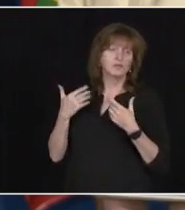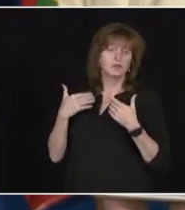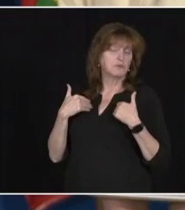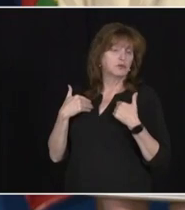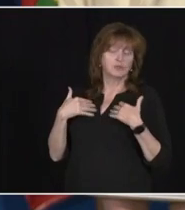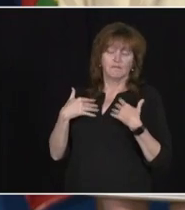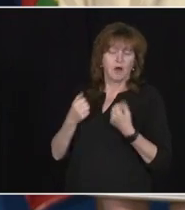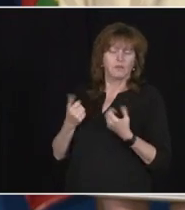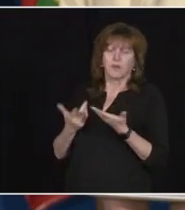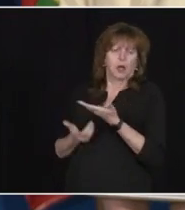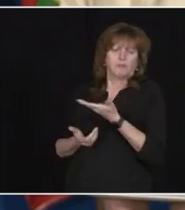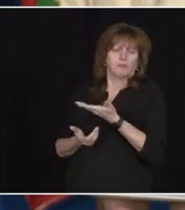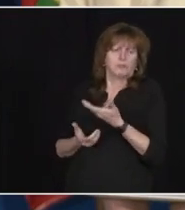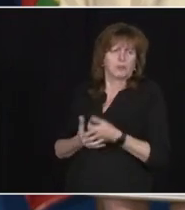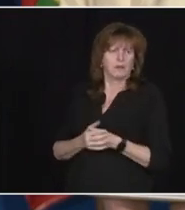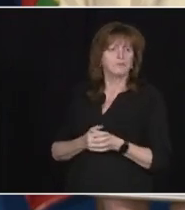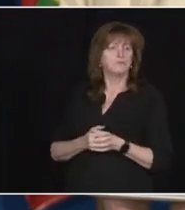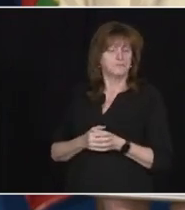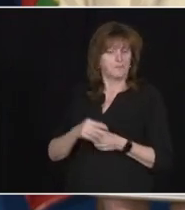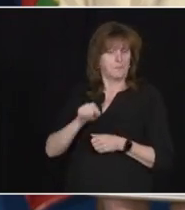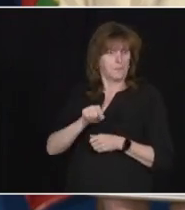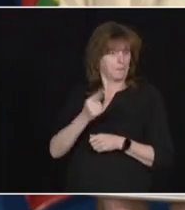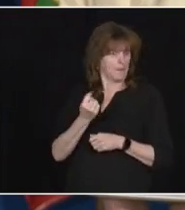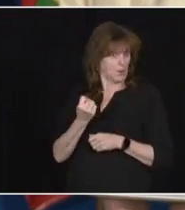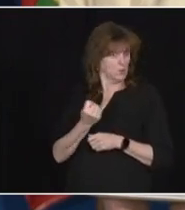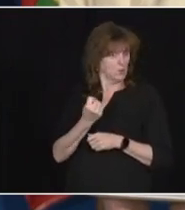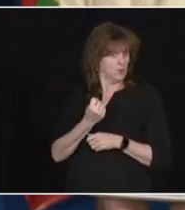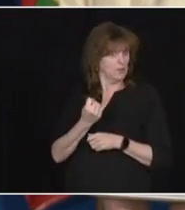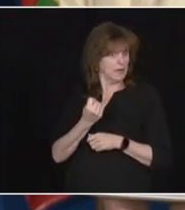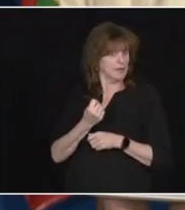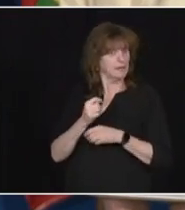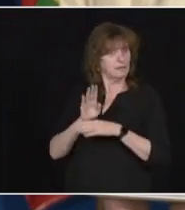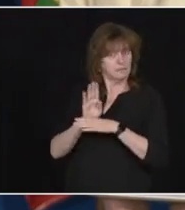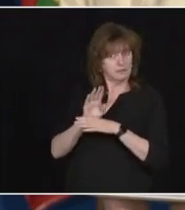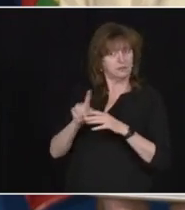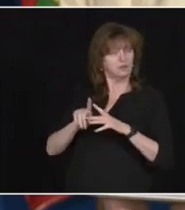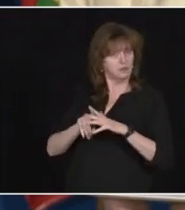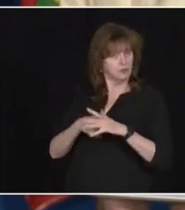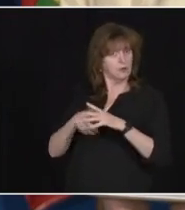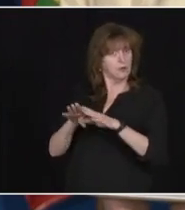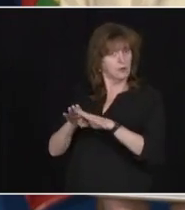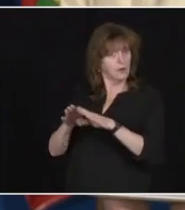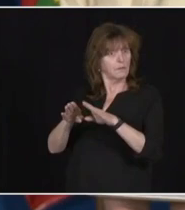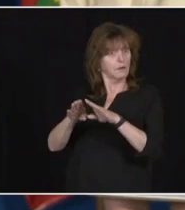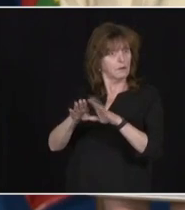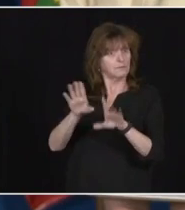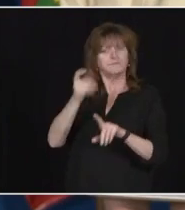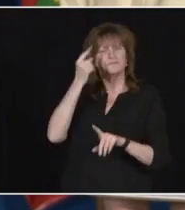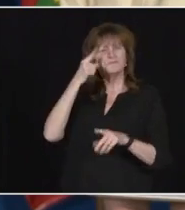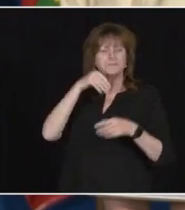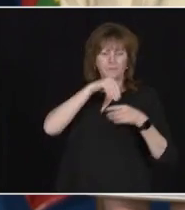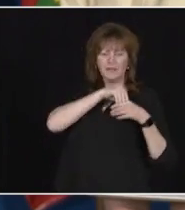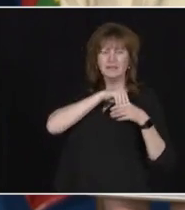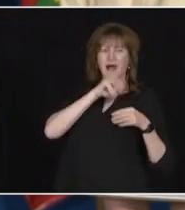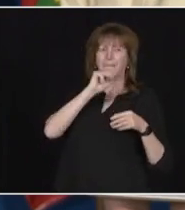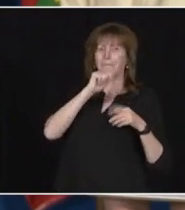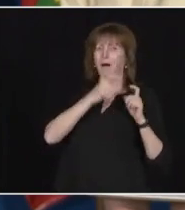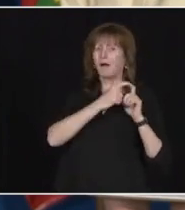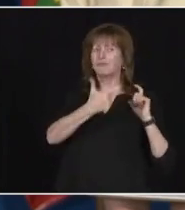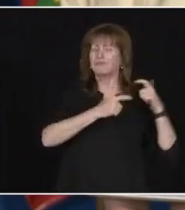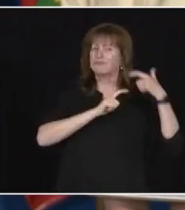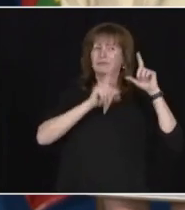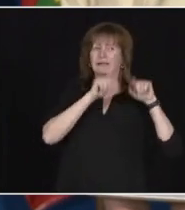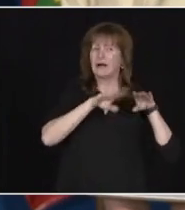On Tuesday, when retail reopens, the stores inside shopping malls do not get to reopen. That's there's great. Obvious concerns about